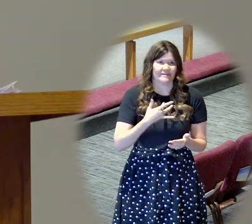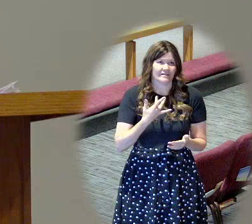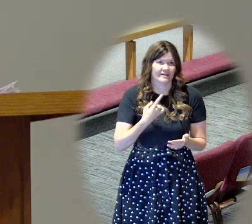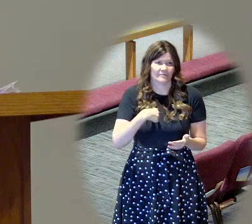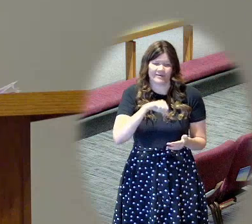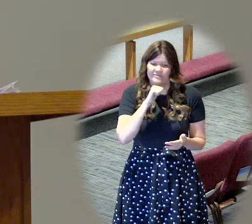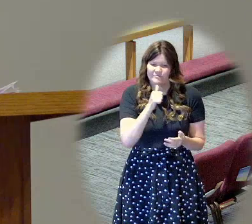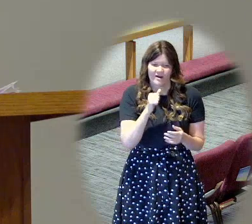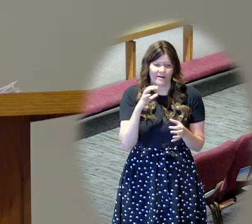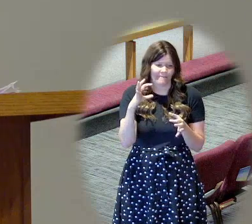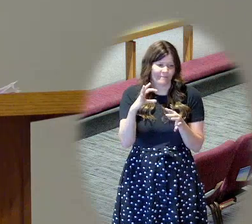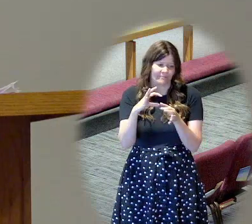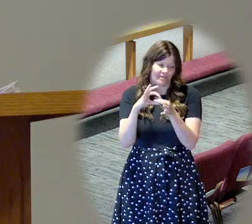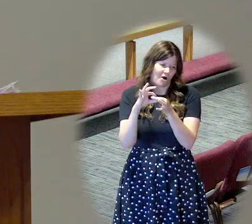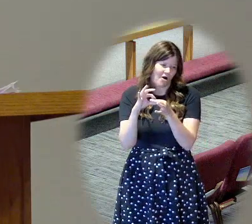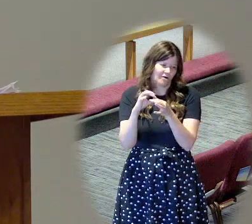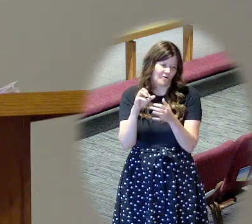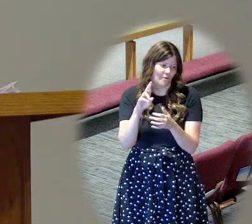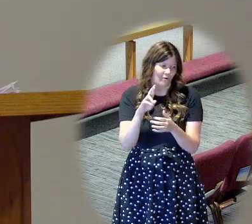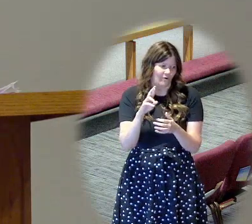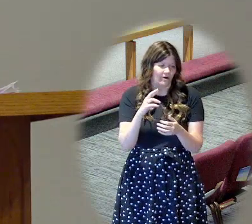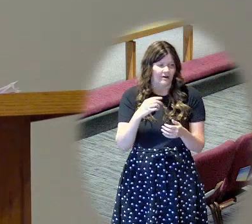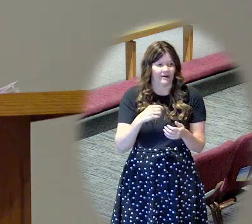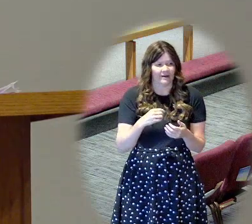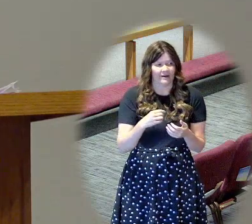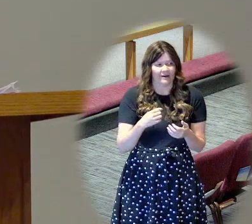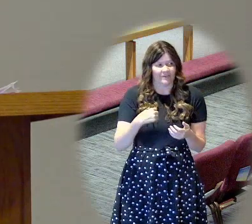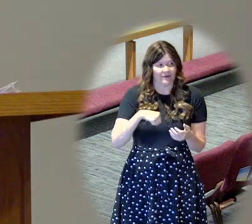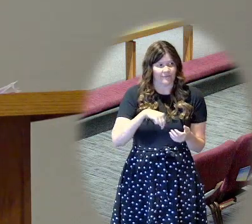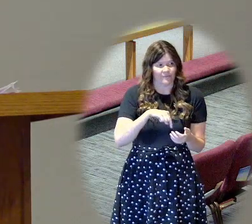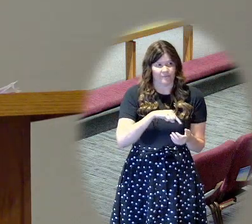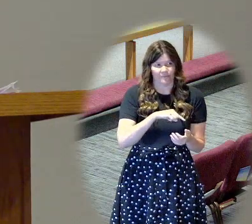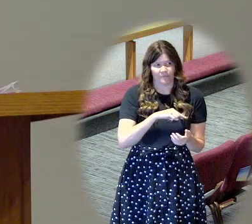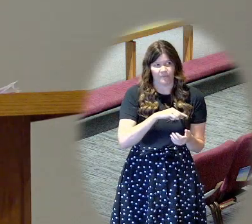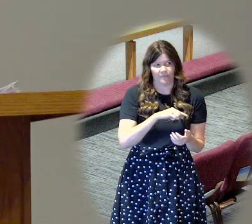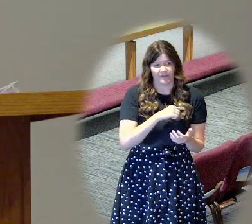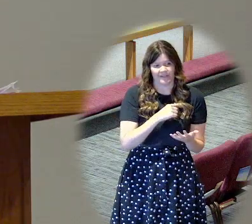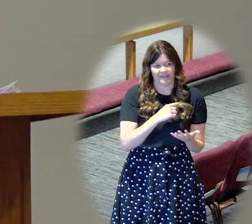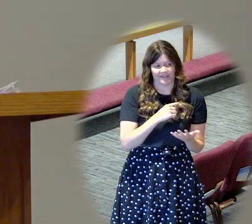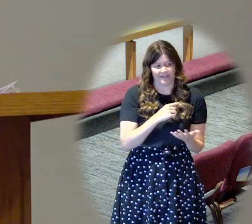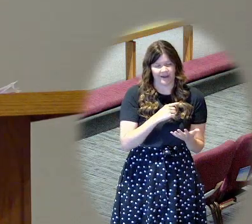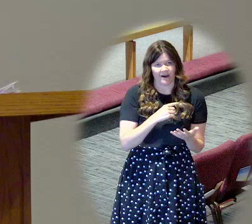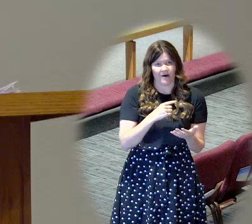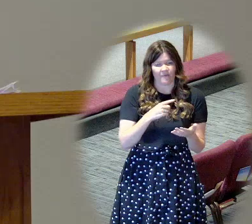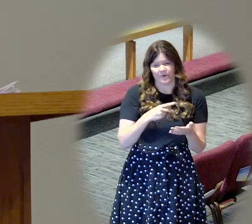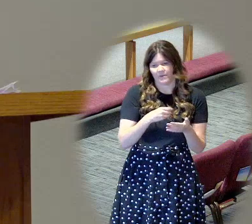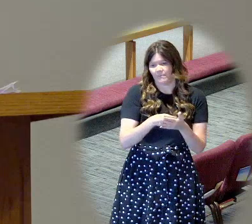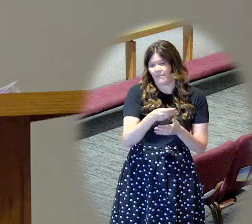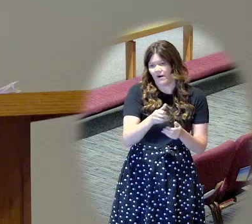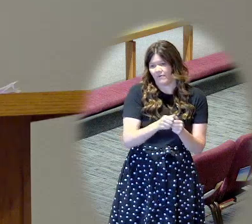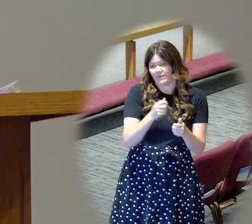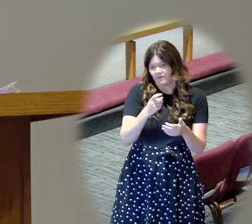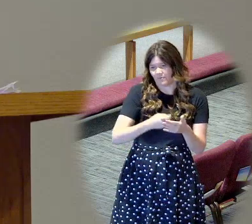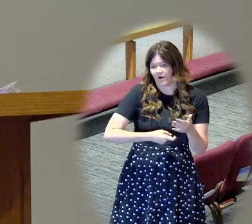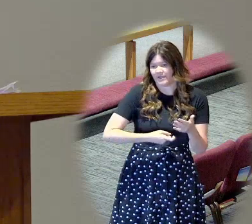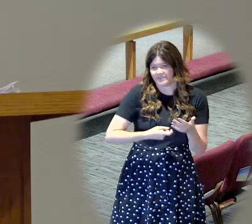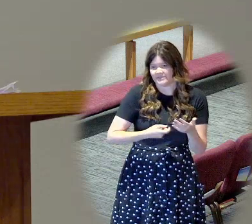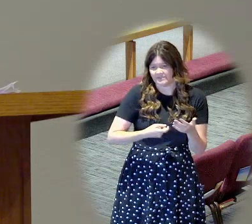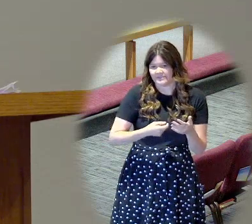belong. Sometimes we forget that we are not our own. We were bought with a price.